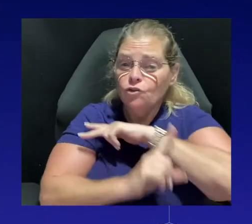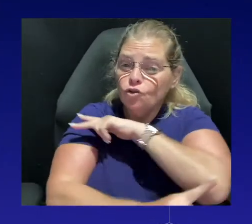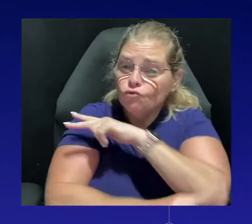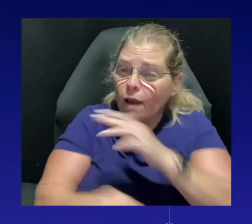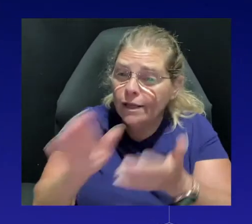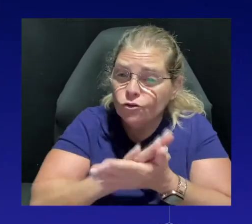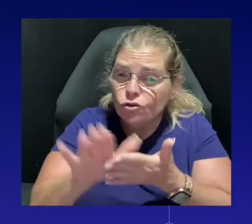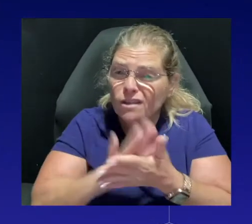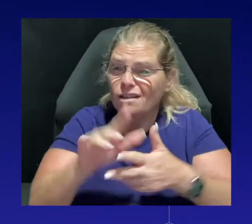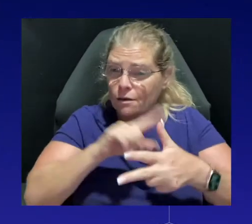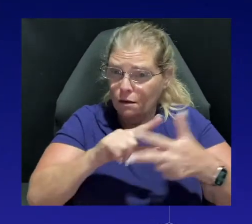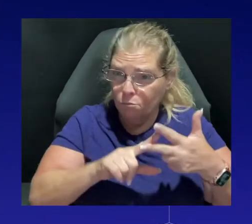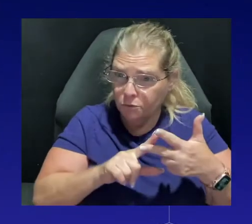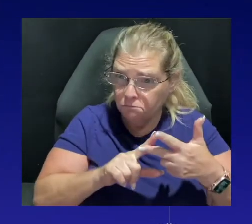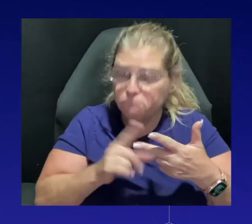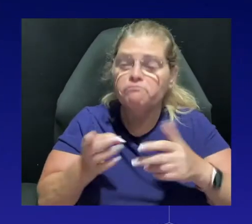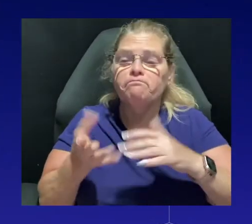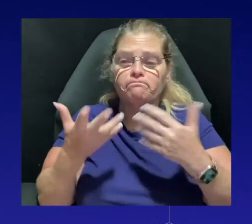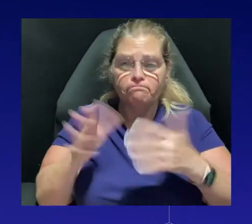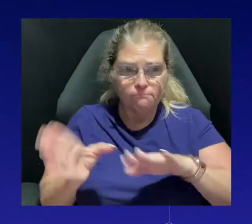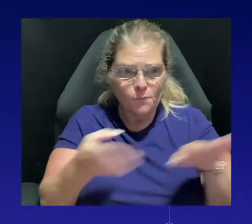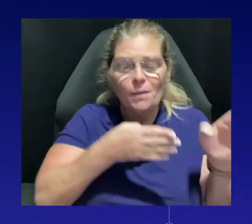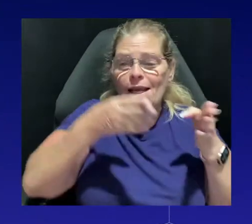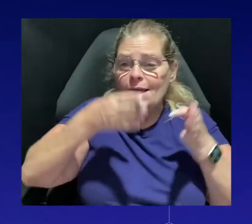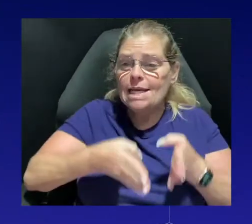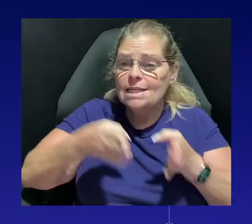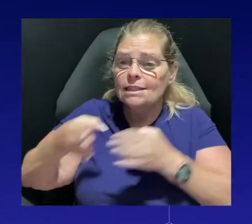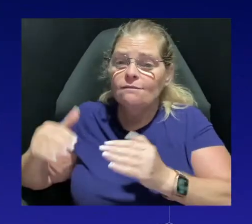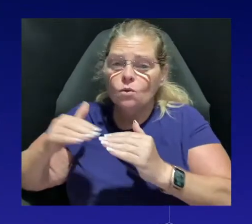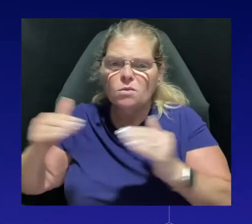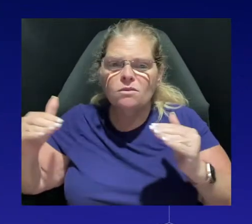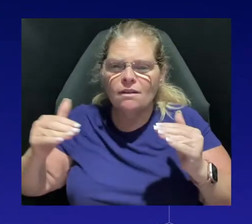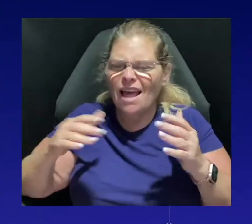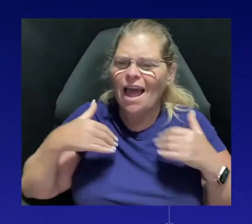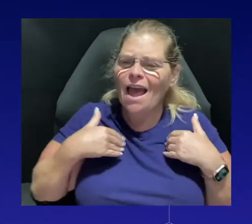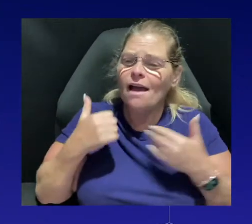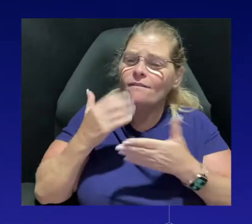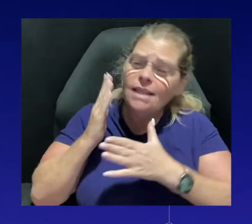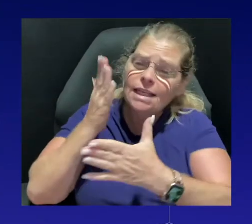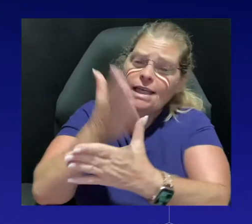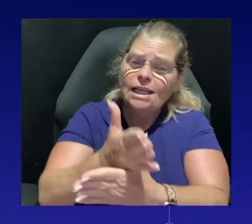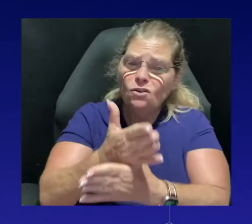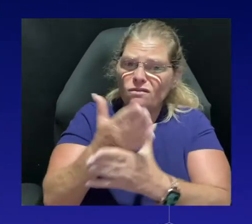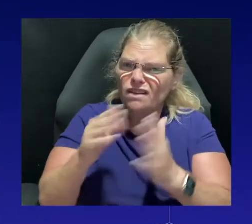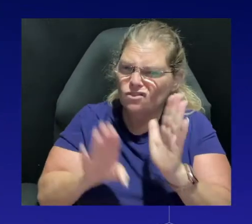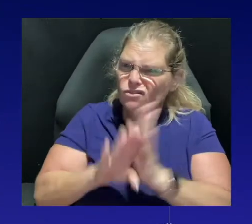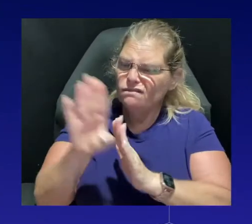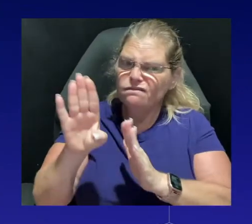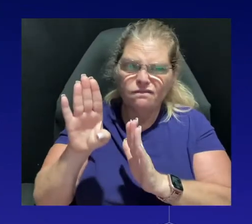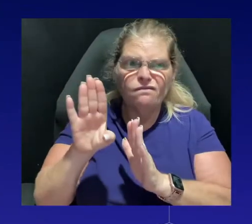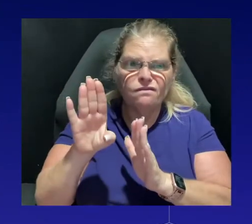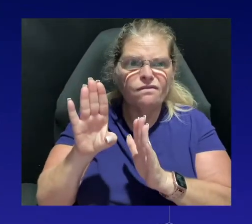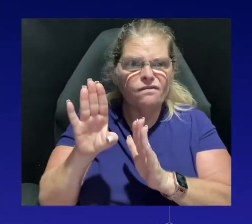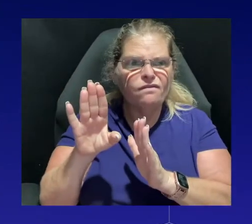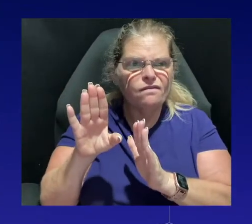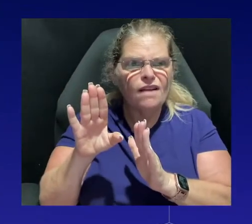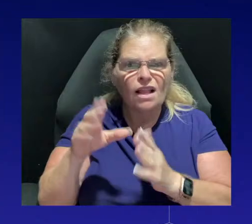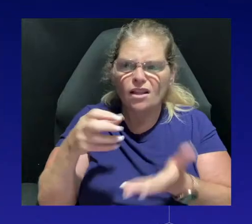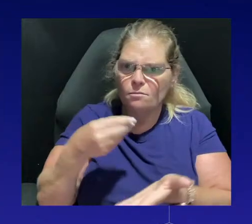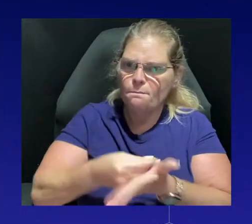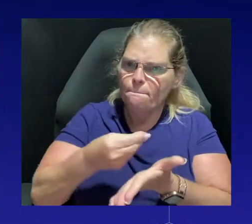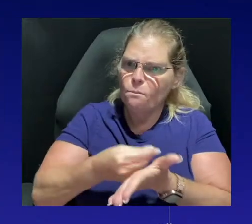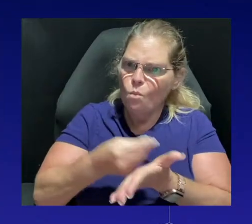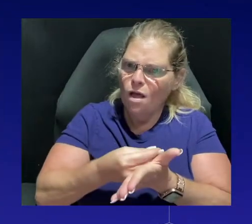individual level, they developed interventions to empower individuals to develop wealth. And at the organizational level,